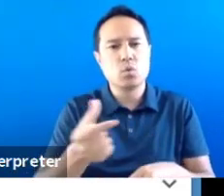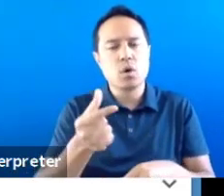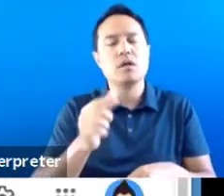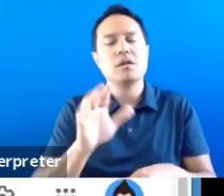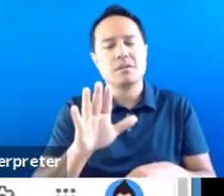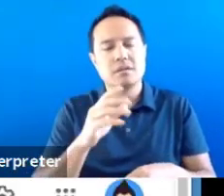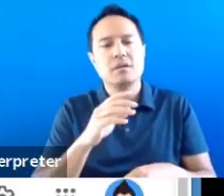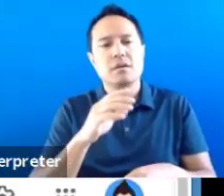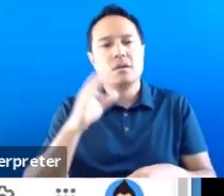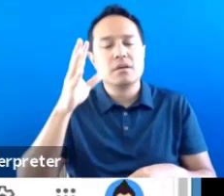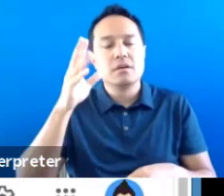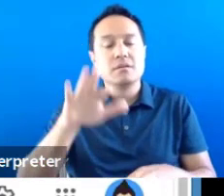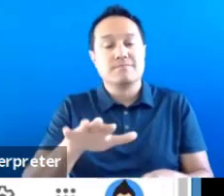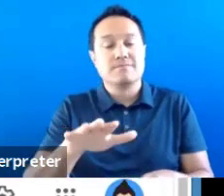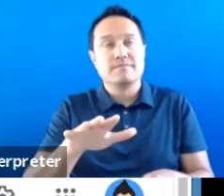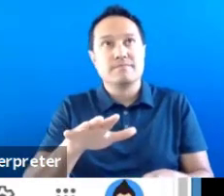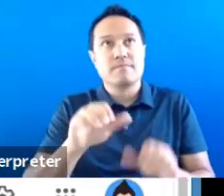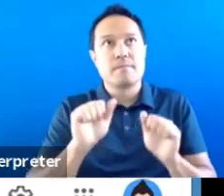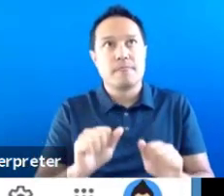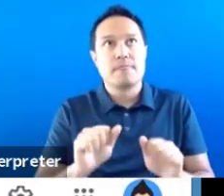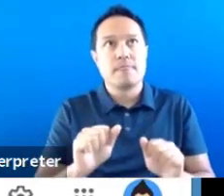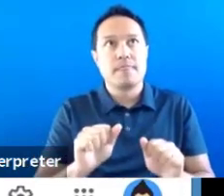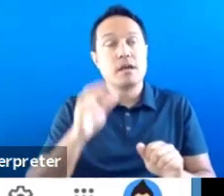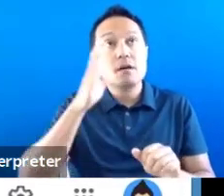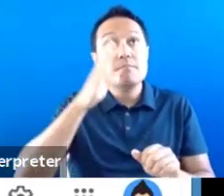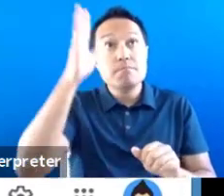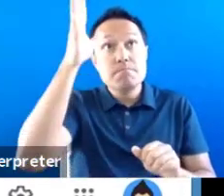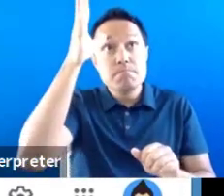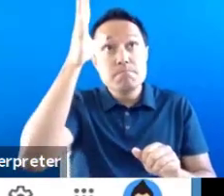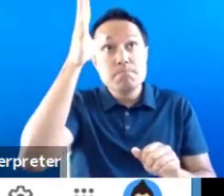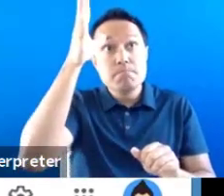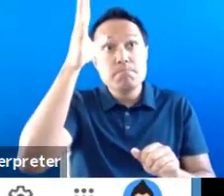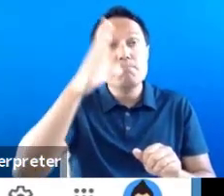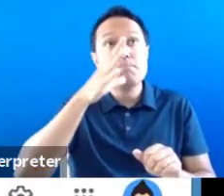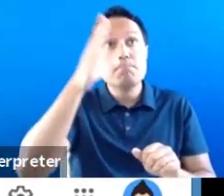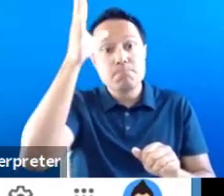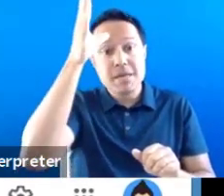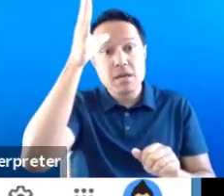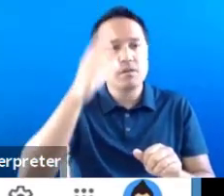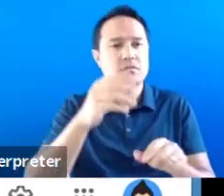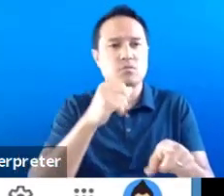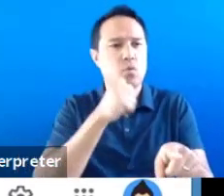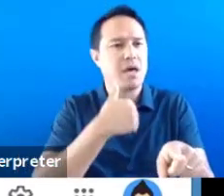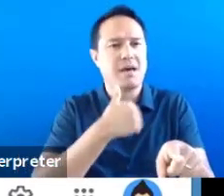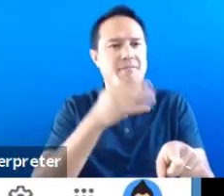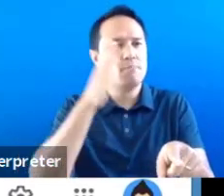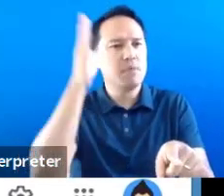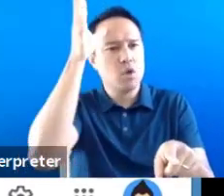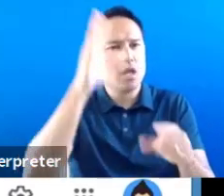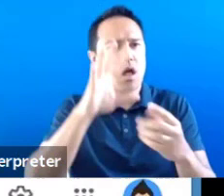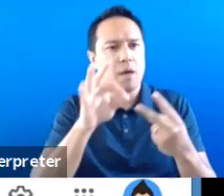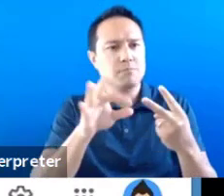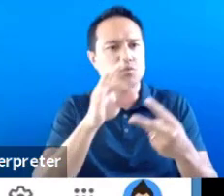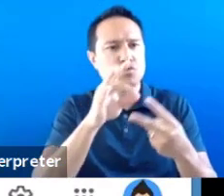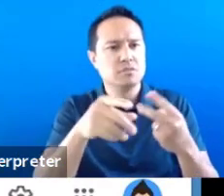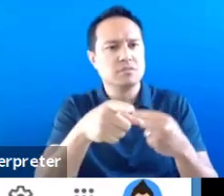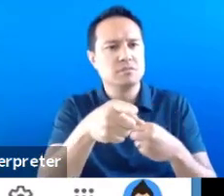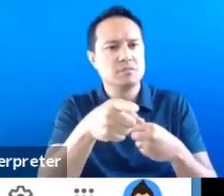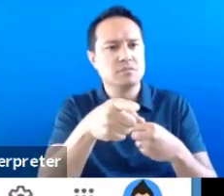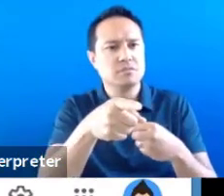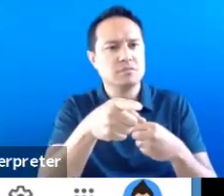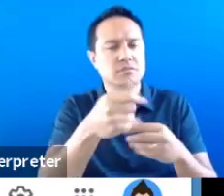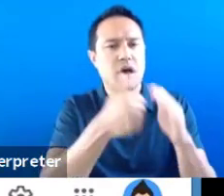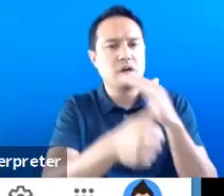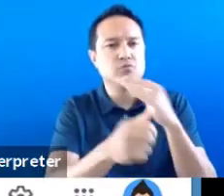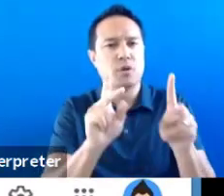Parents cannot join, and I won't have the parent option in here because I'm in under people. If you're